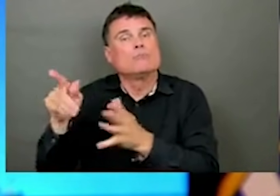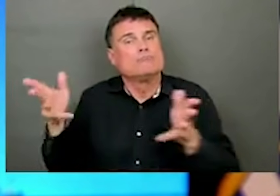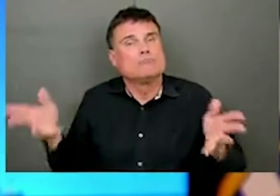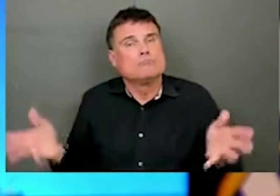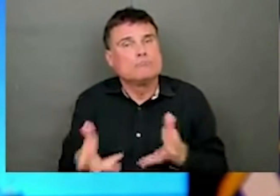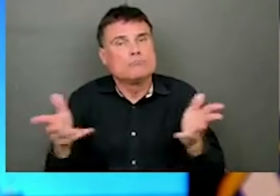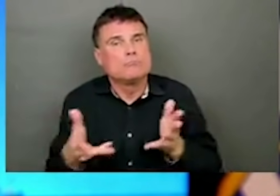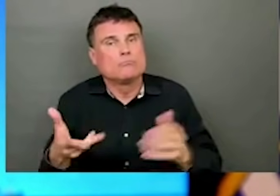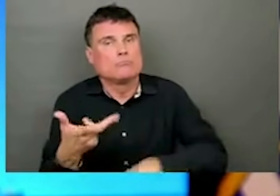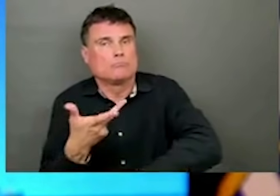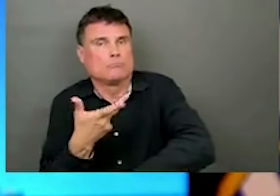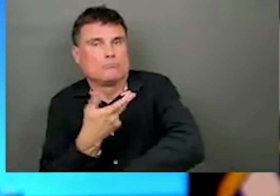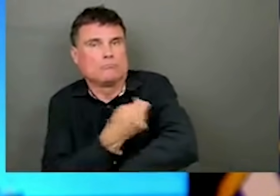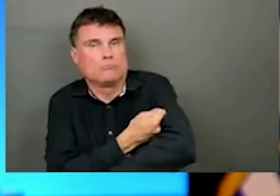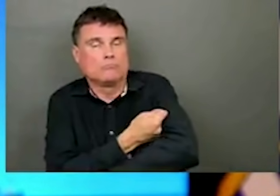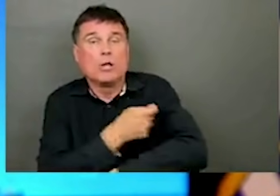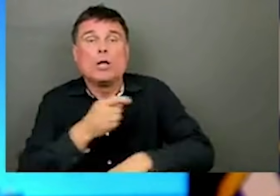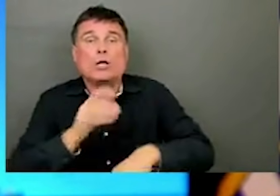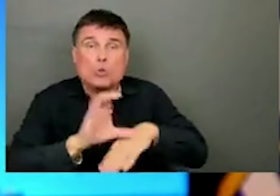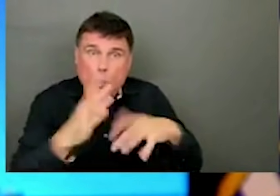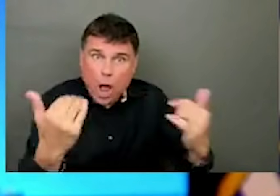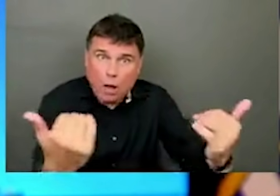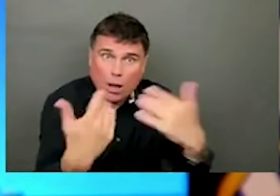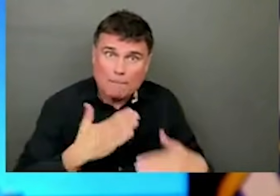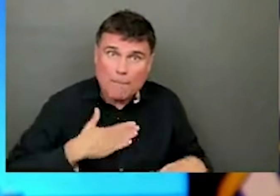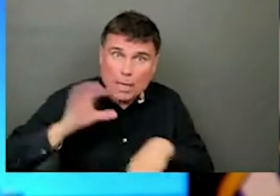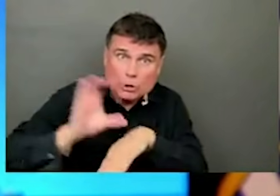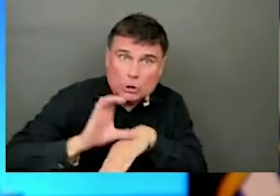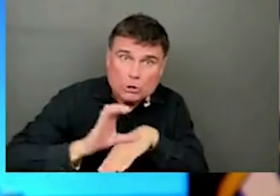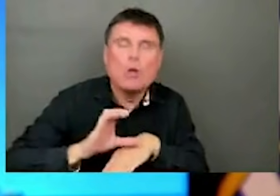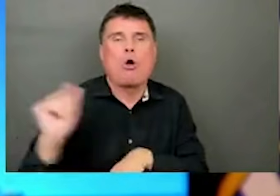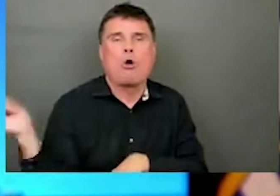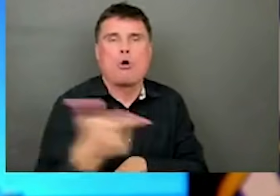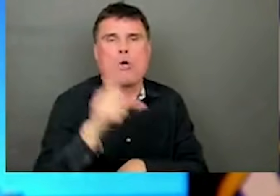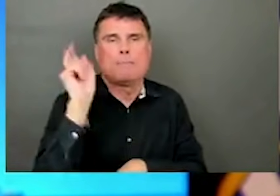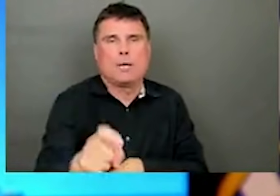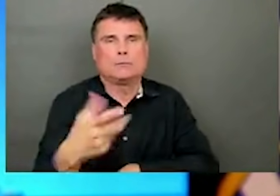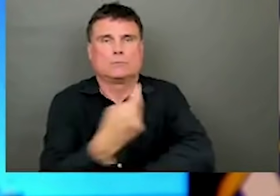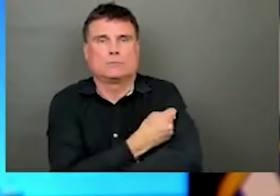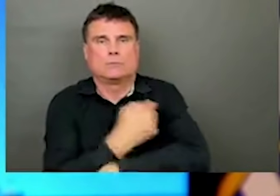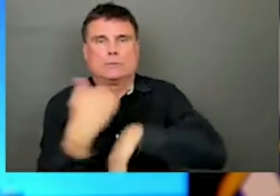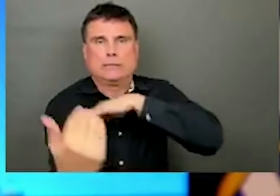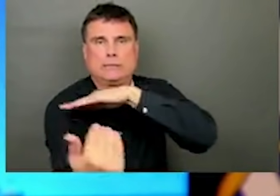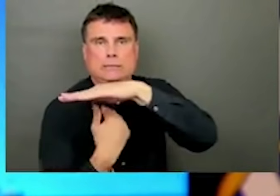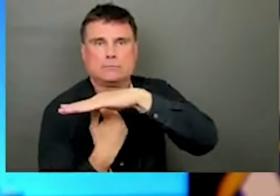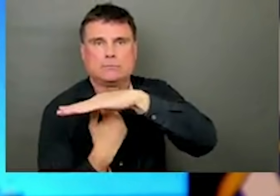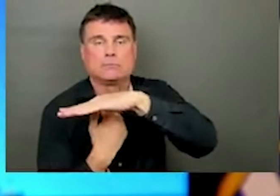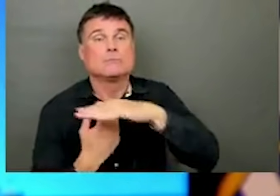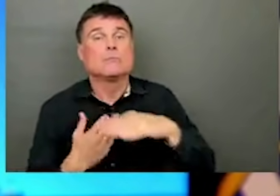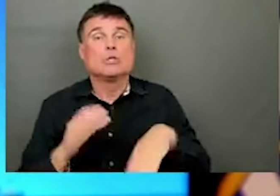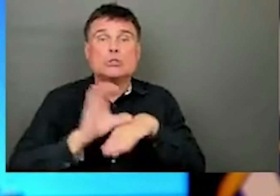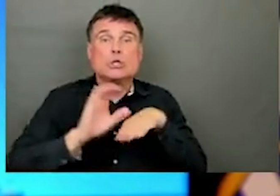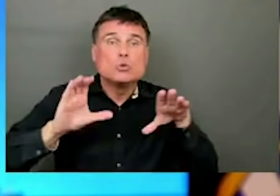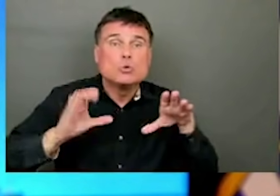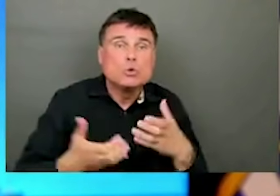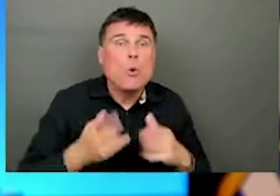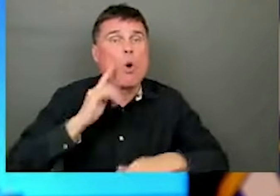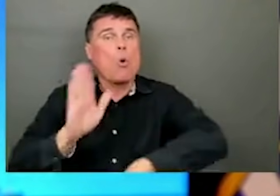Those are decisions that faith leaders, communities, church groups, choirs make for